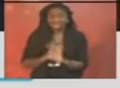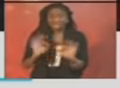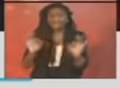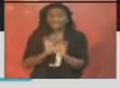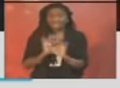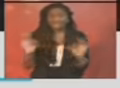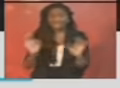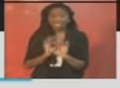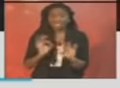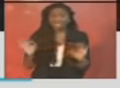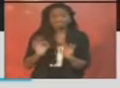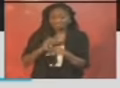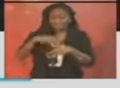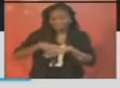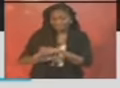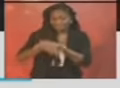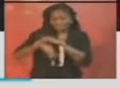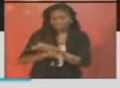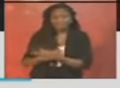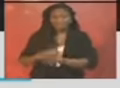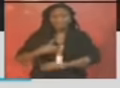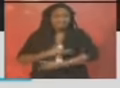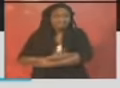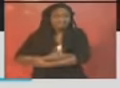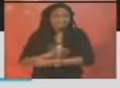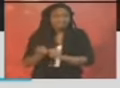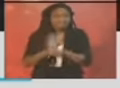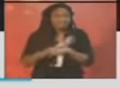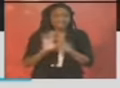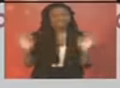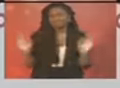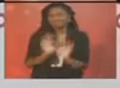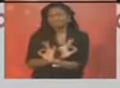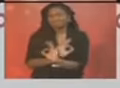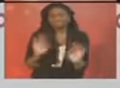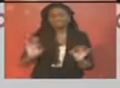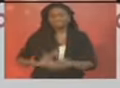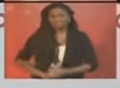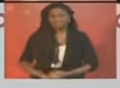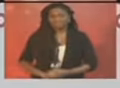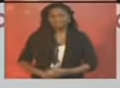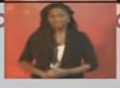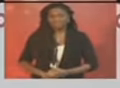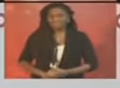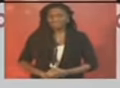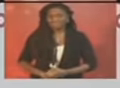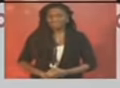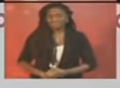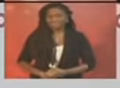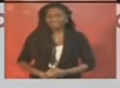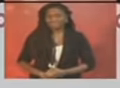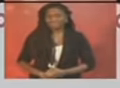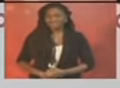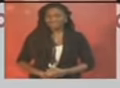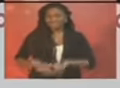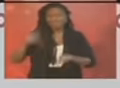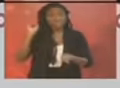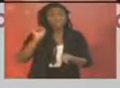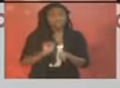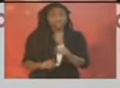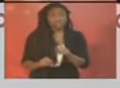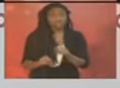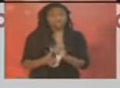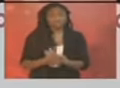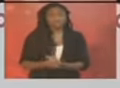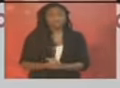of COVID-19 in our country. Can you come back to me, please? So for the third consecutive year, I want